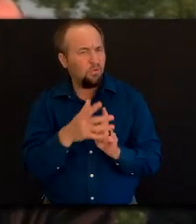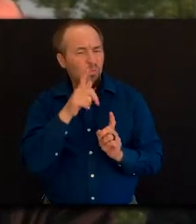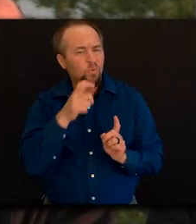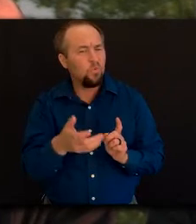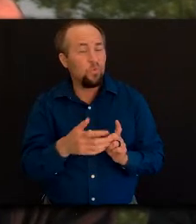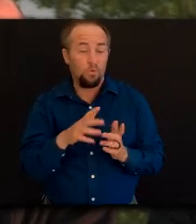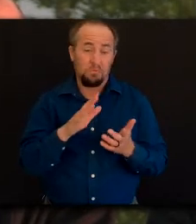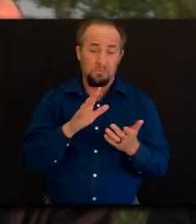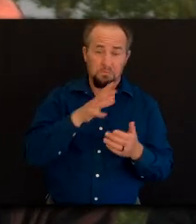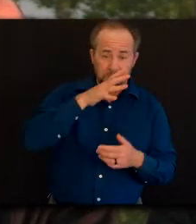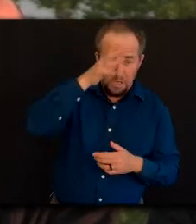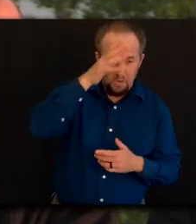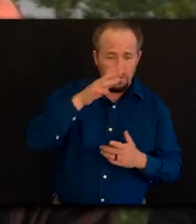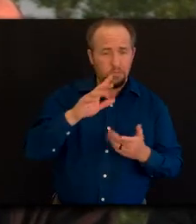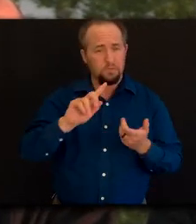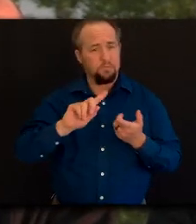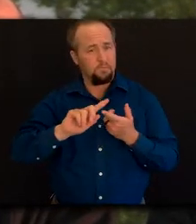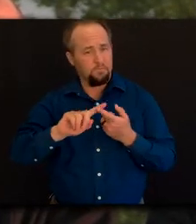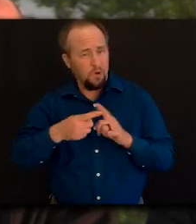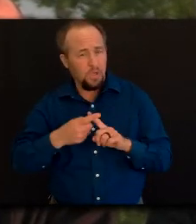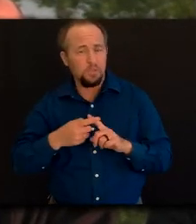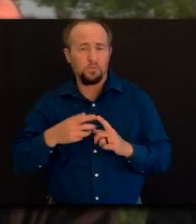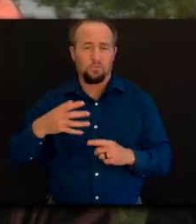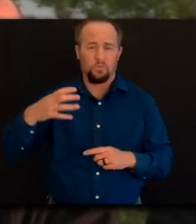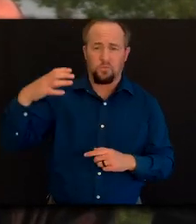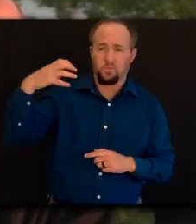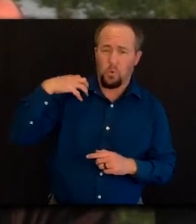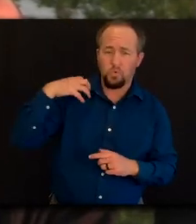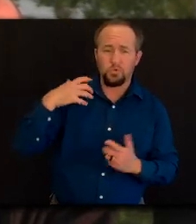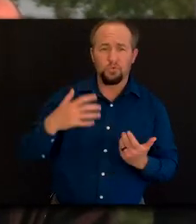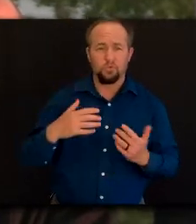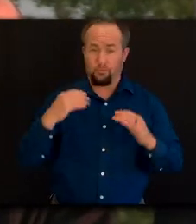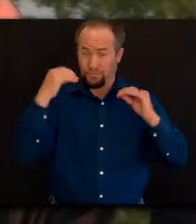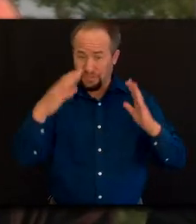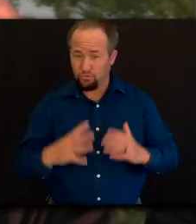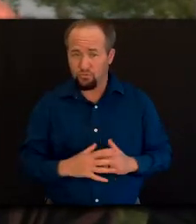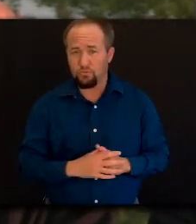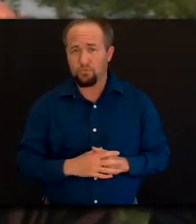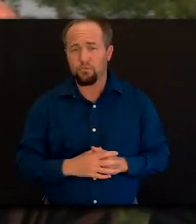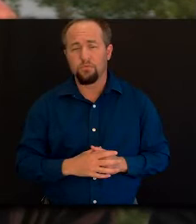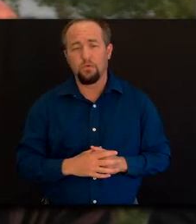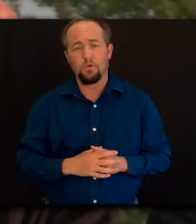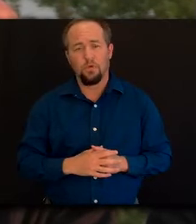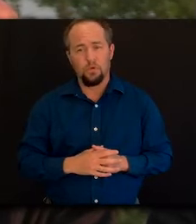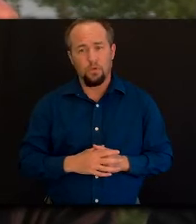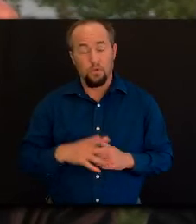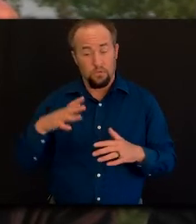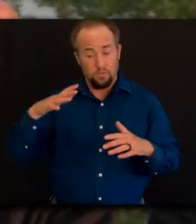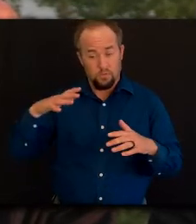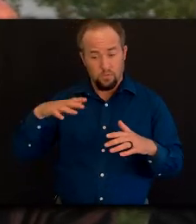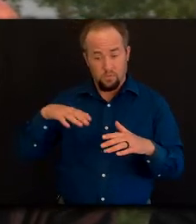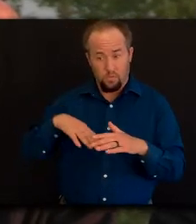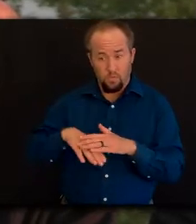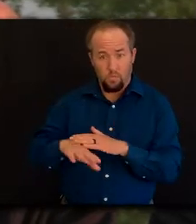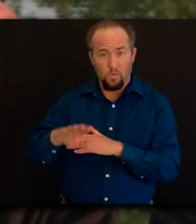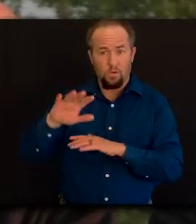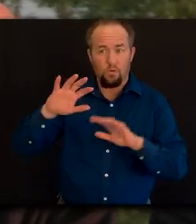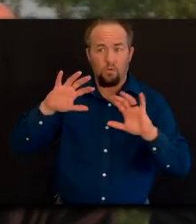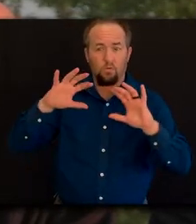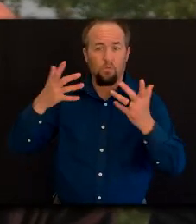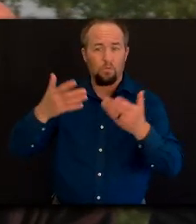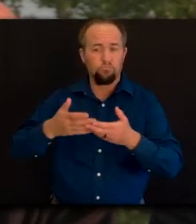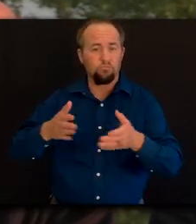your friends, your coaches, your teachers. As you head into the world and begin to experience true